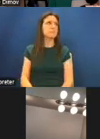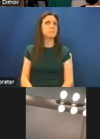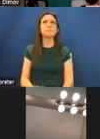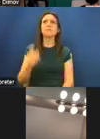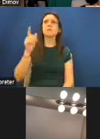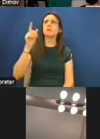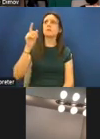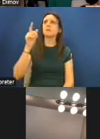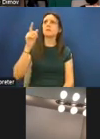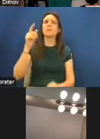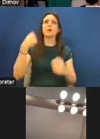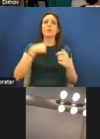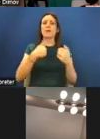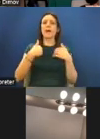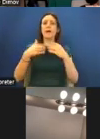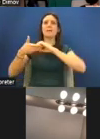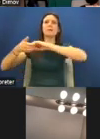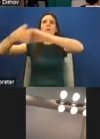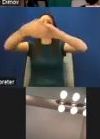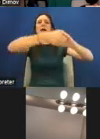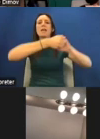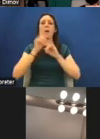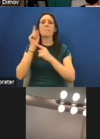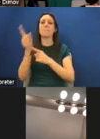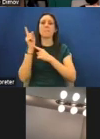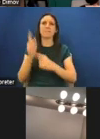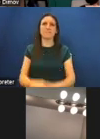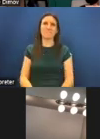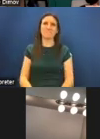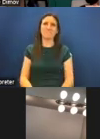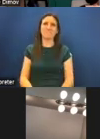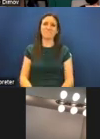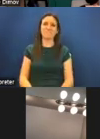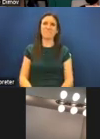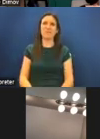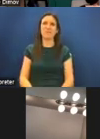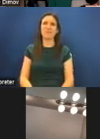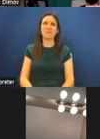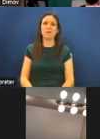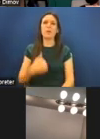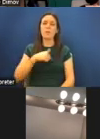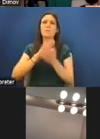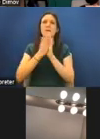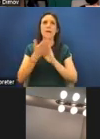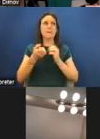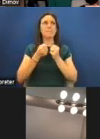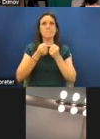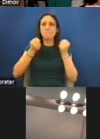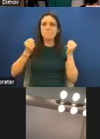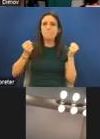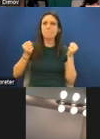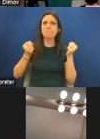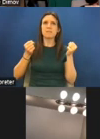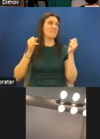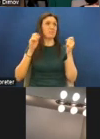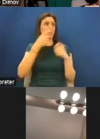Had a kumbaya moment. Yeah. We had a kumbaya moment. We became vulnerable with each other just in